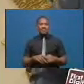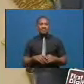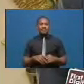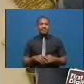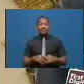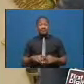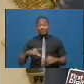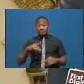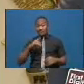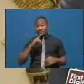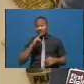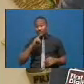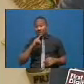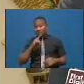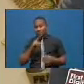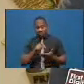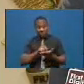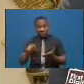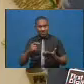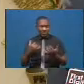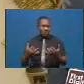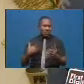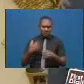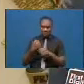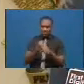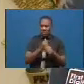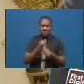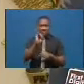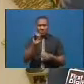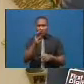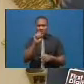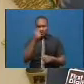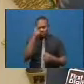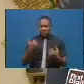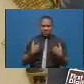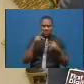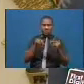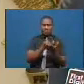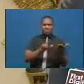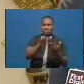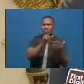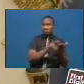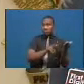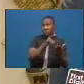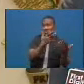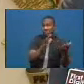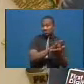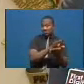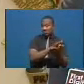reality is that our capacity to create more jobs for young people graduating from